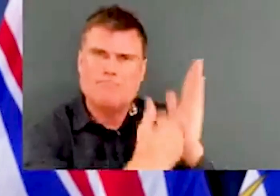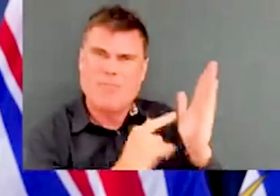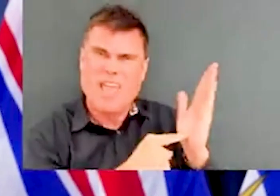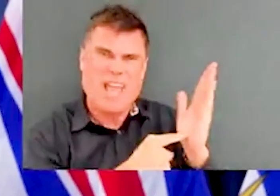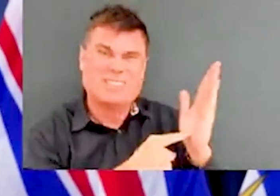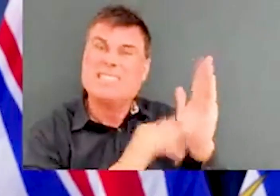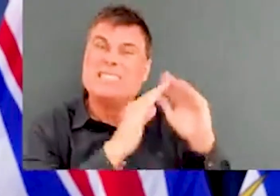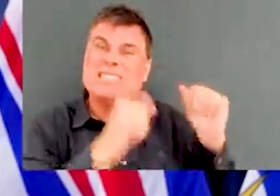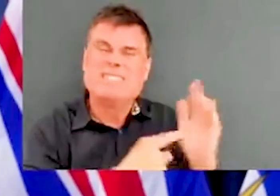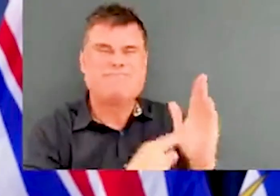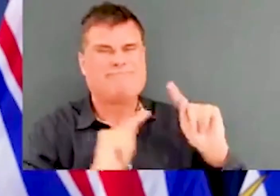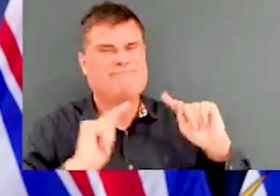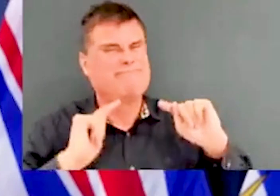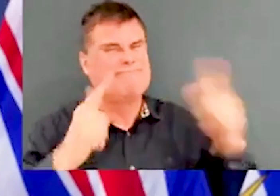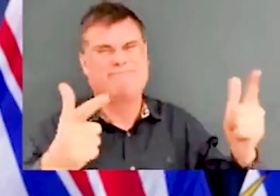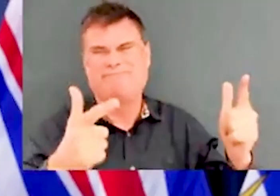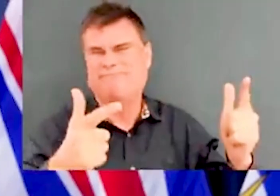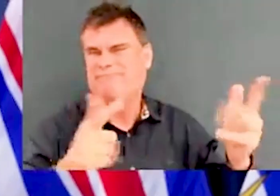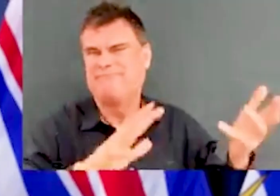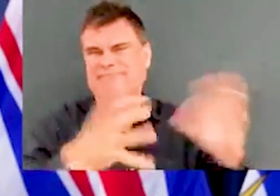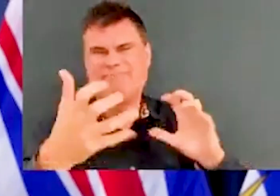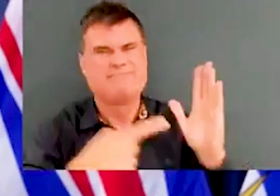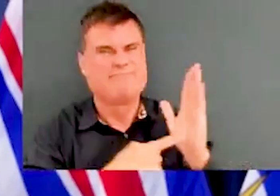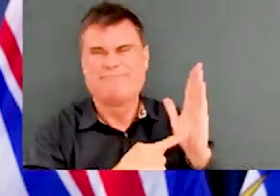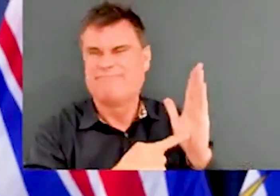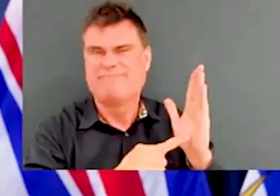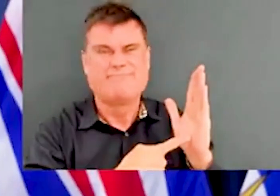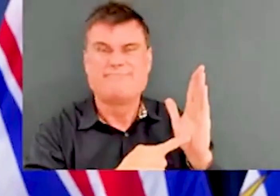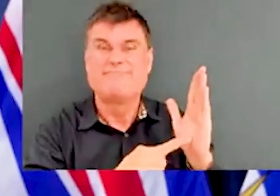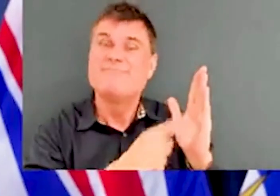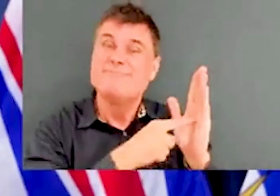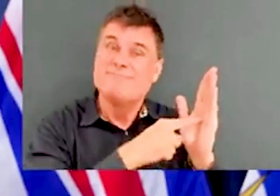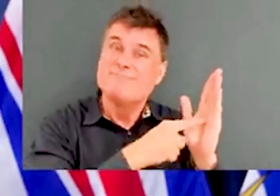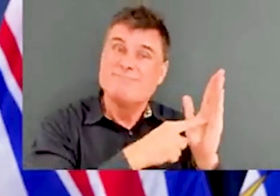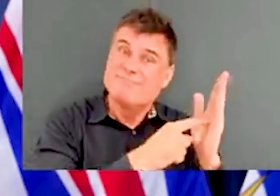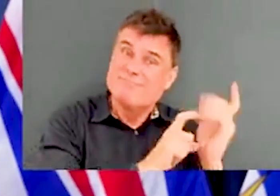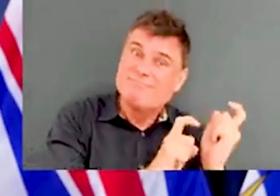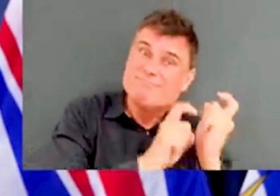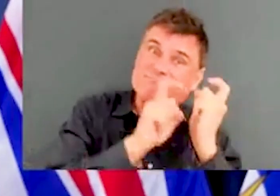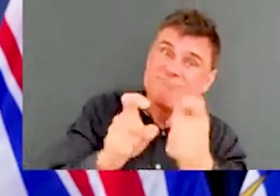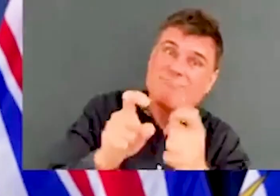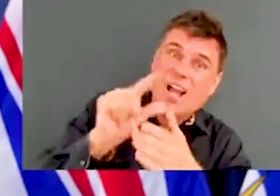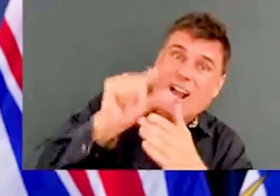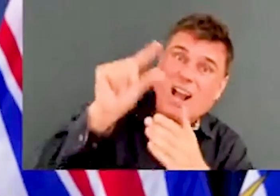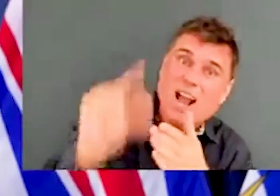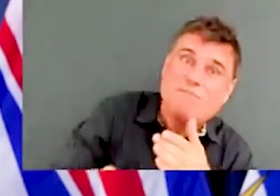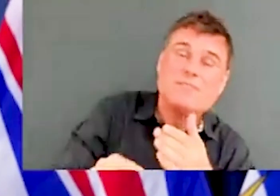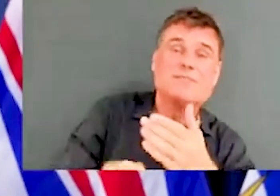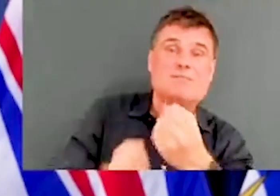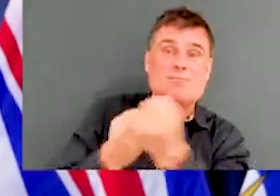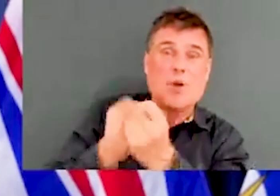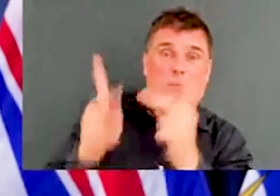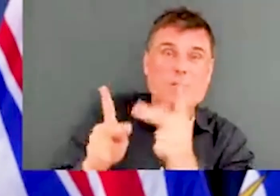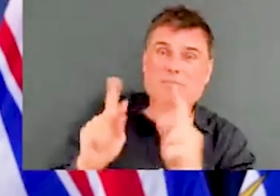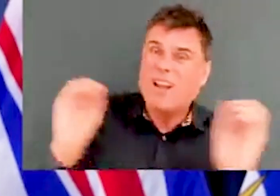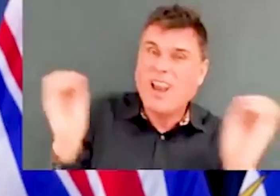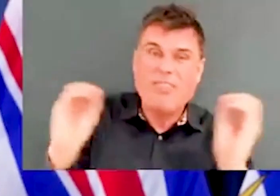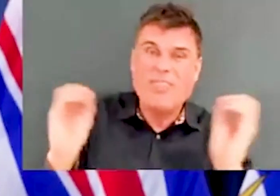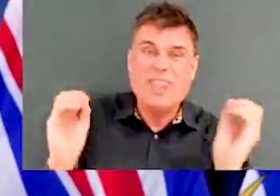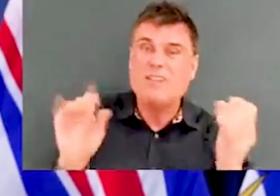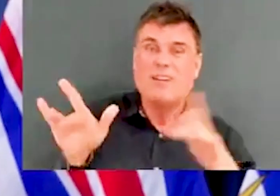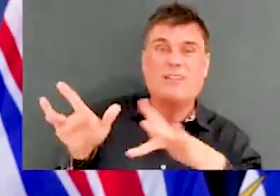goals. During public engagement, we heard loud and clear from British Columbians they want a system that puts the interests of British Columbians